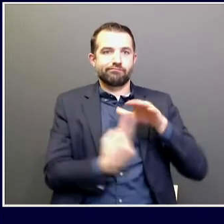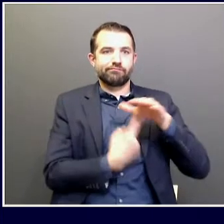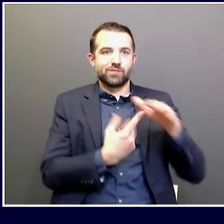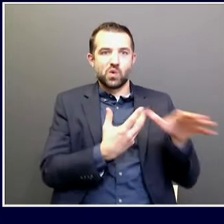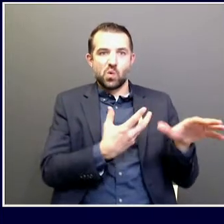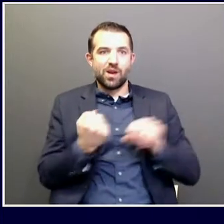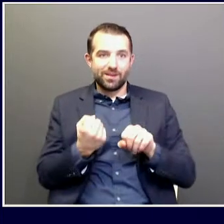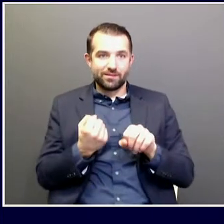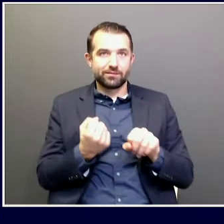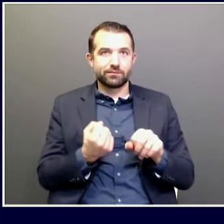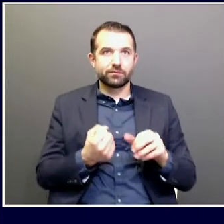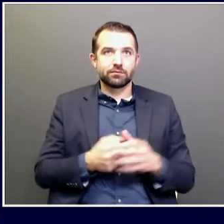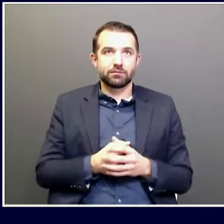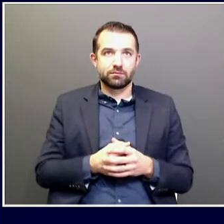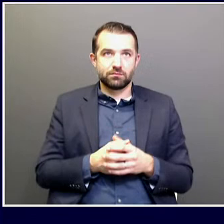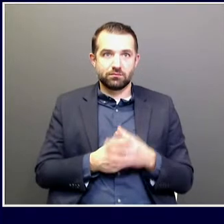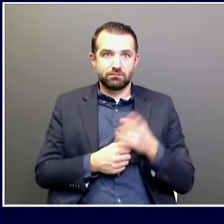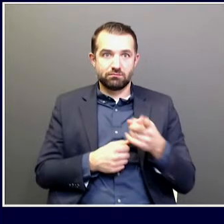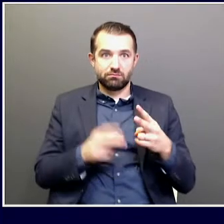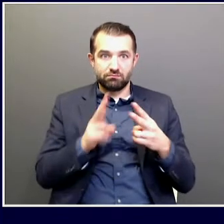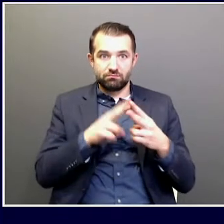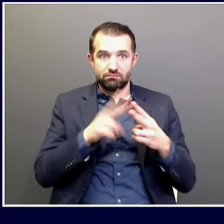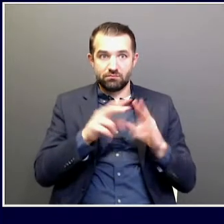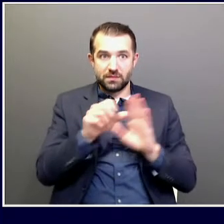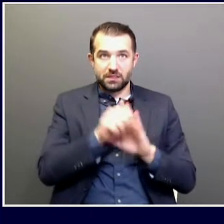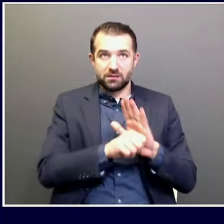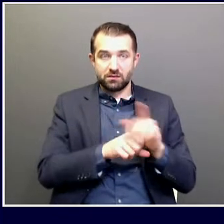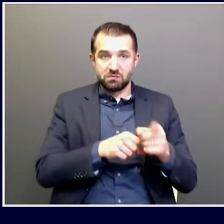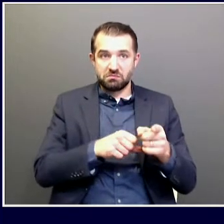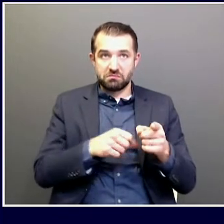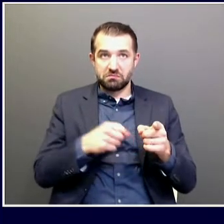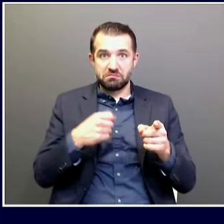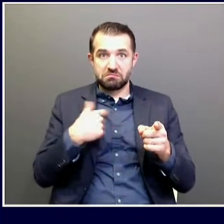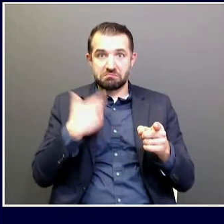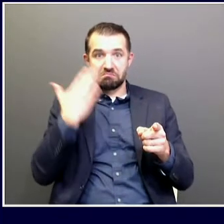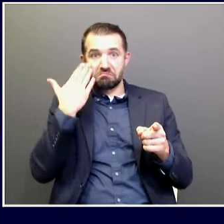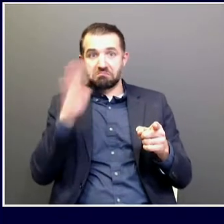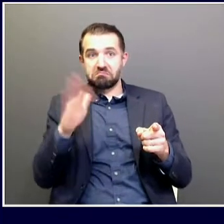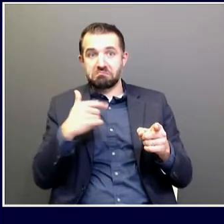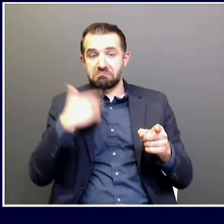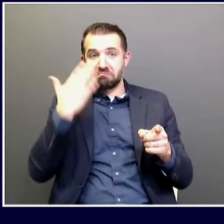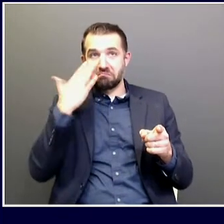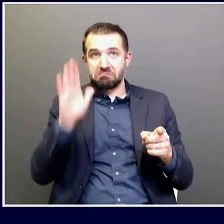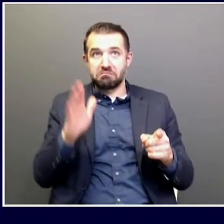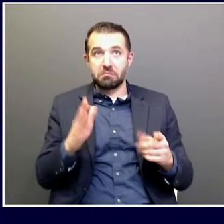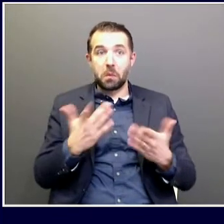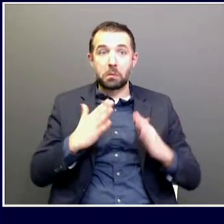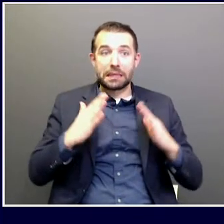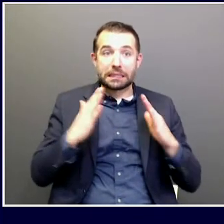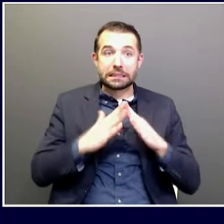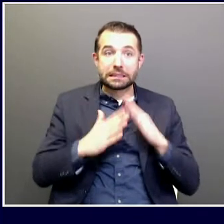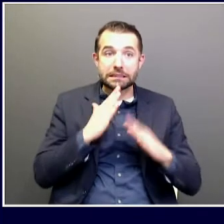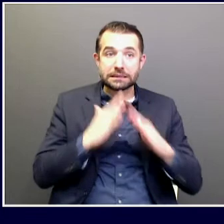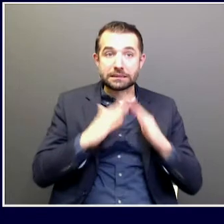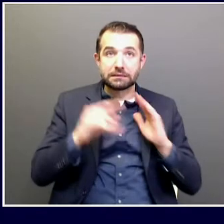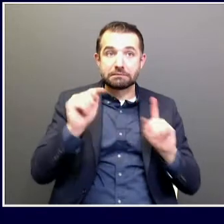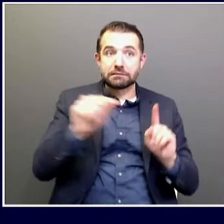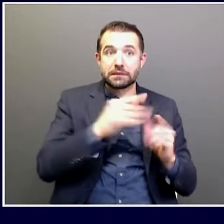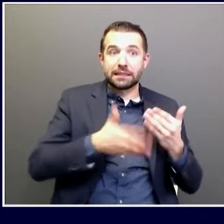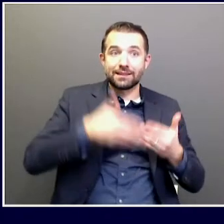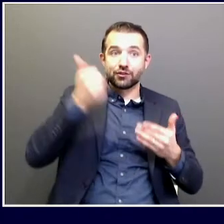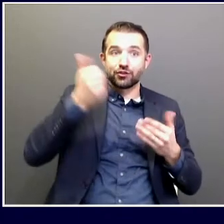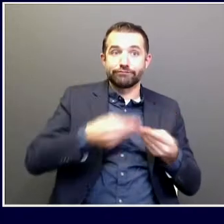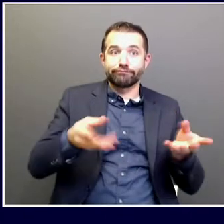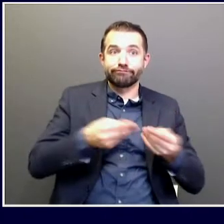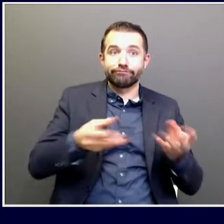Missouri and Colorado are doing in that regard. That may well be in the cities where it's easy to get to people's homes, but whether or not this is just for